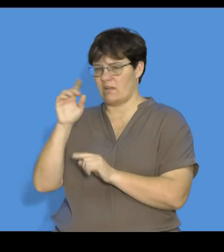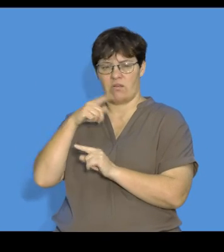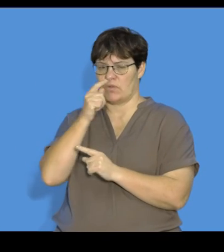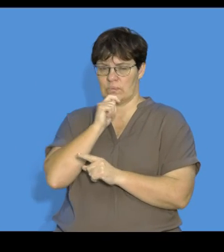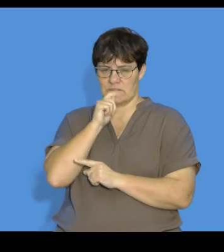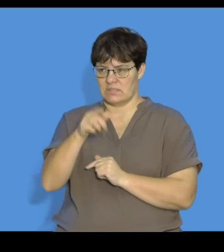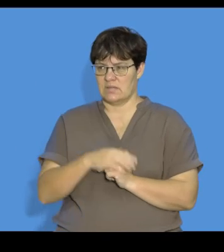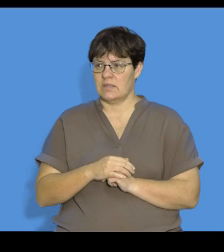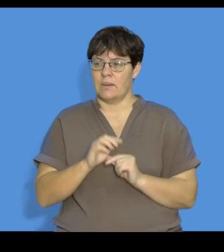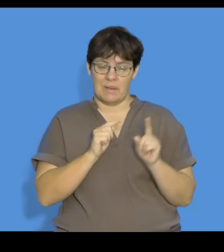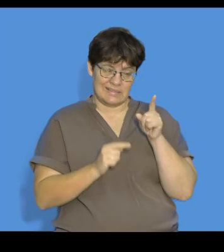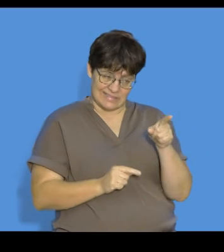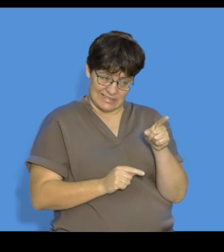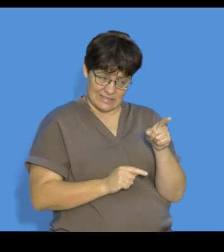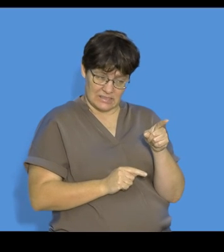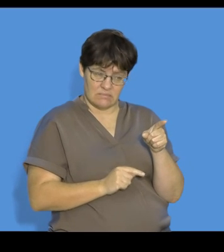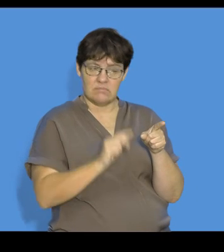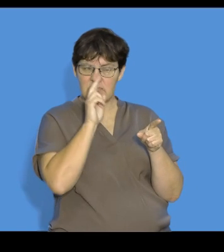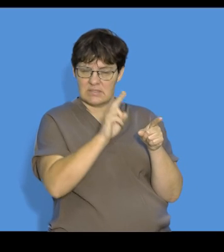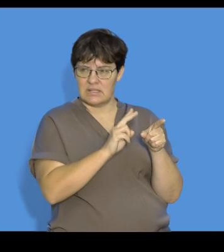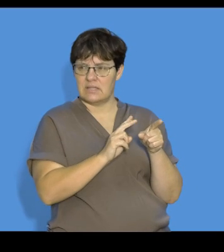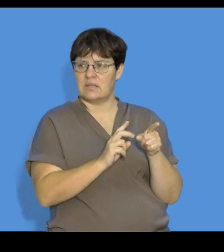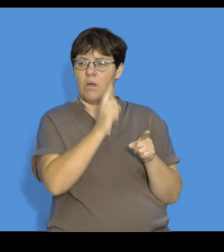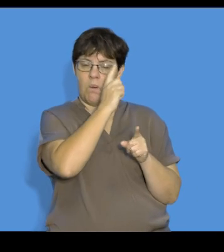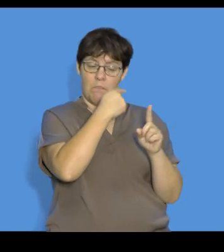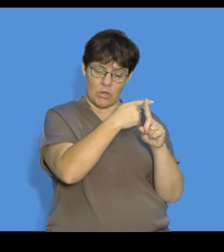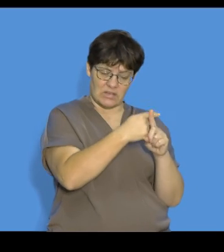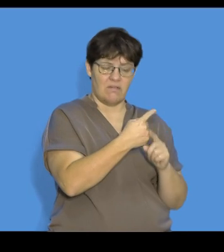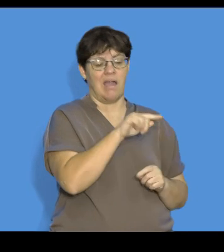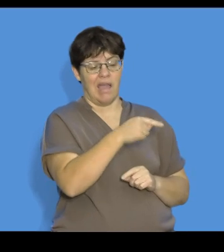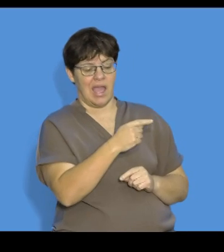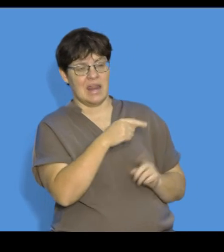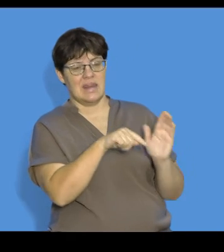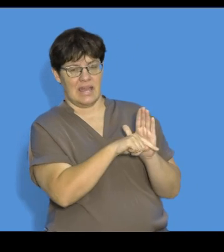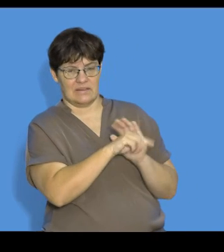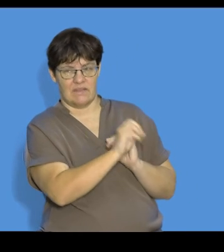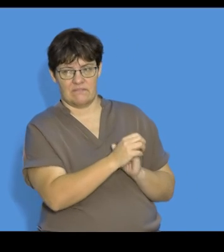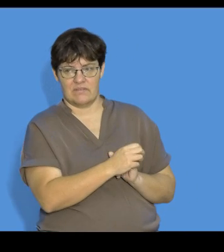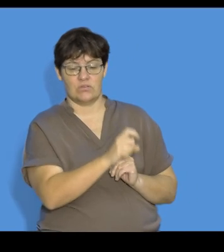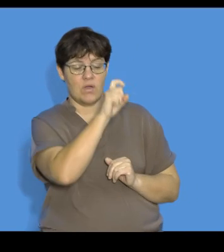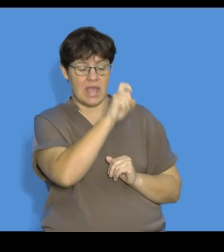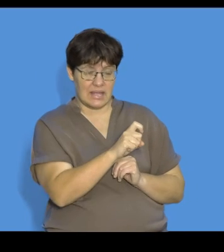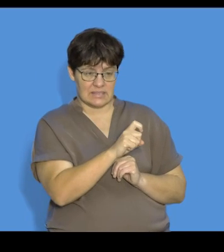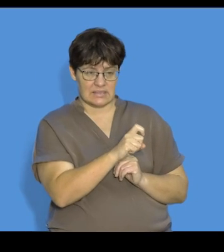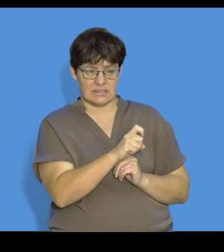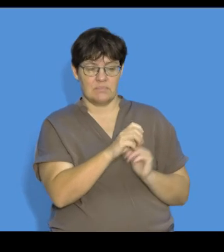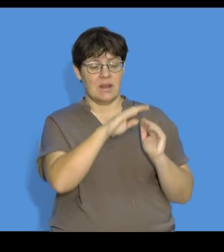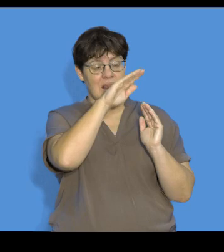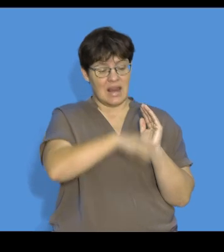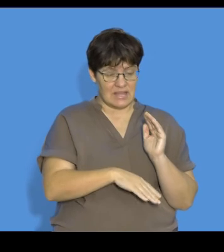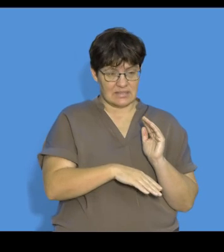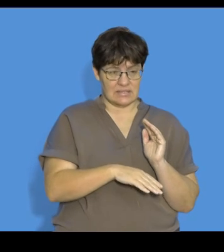both positive, I can't use that. But here you can see one is positive and one is negative, so my